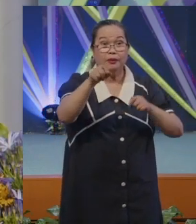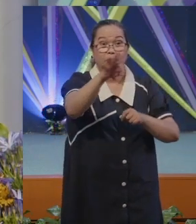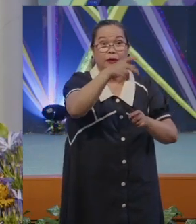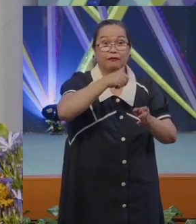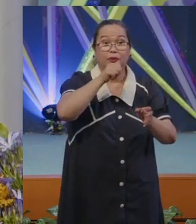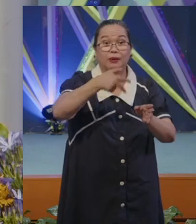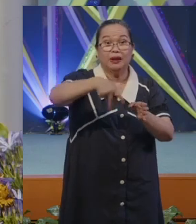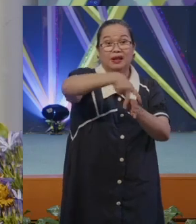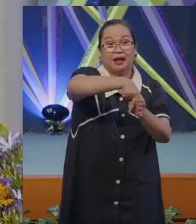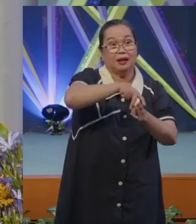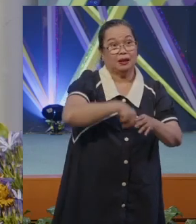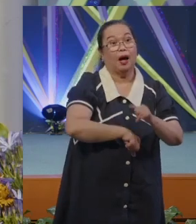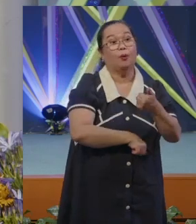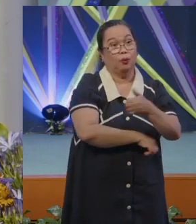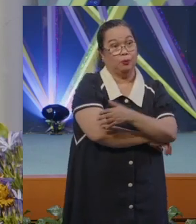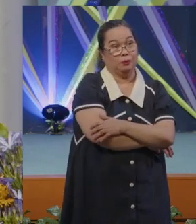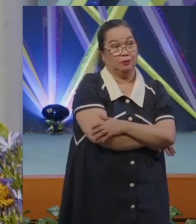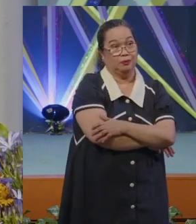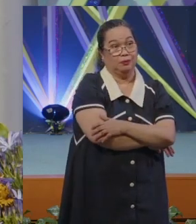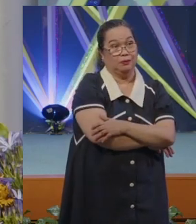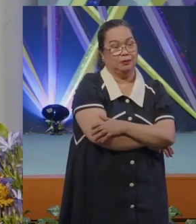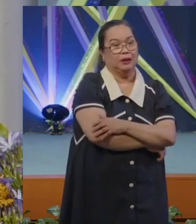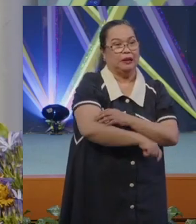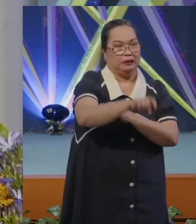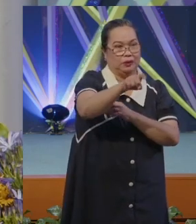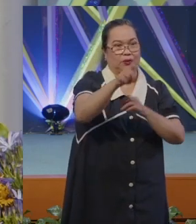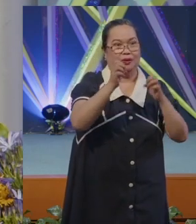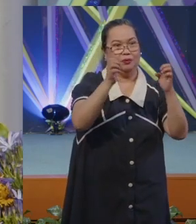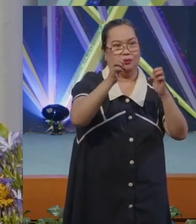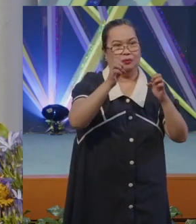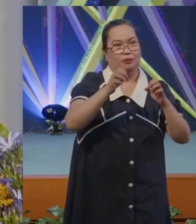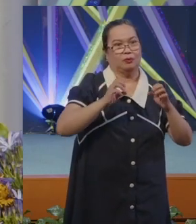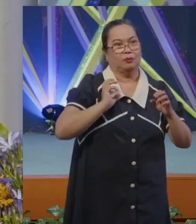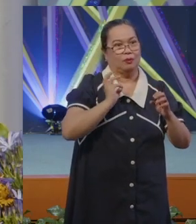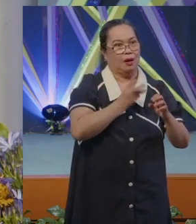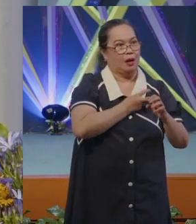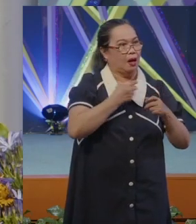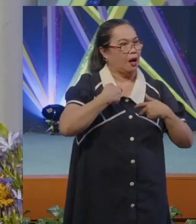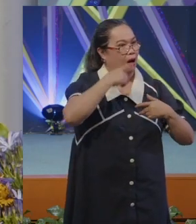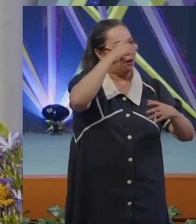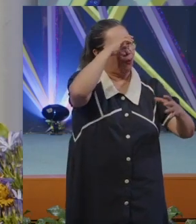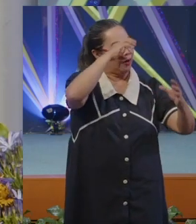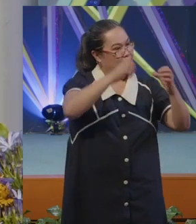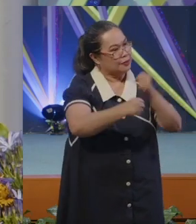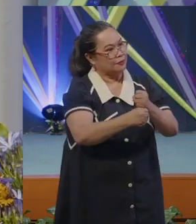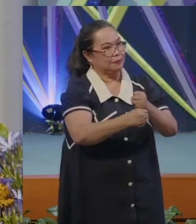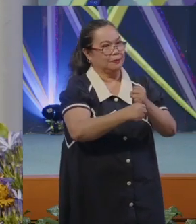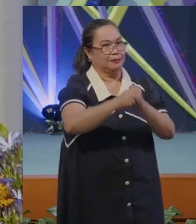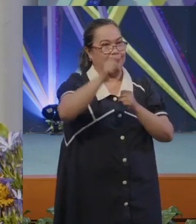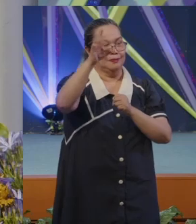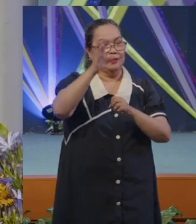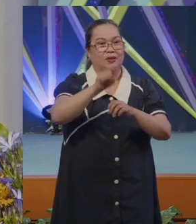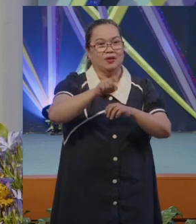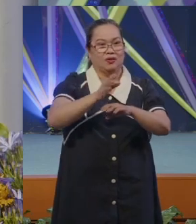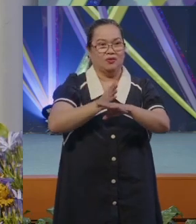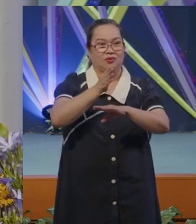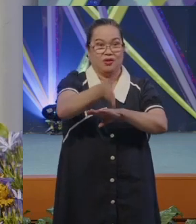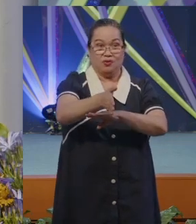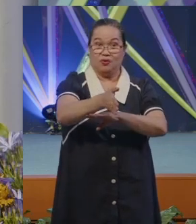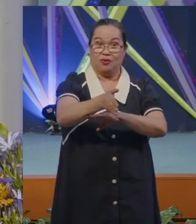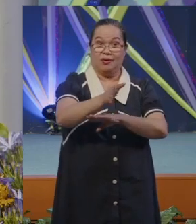sasakay? Kailangan natin i-exercise ang ating pananampalataya. Tawirin ang